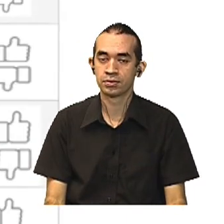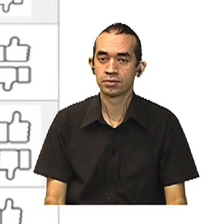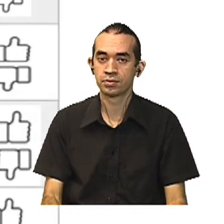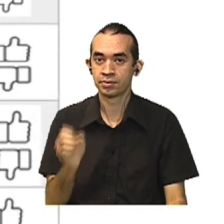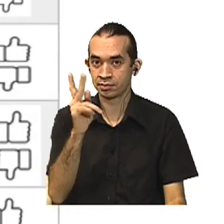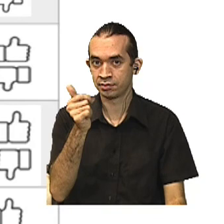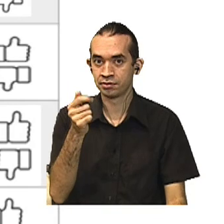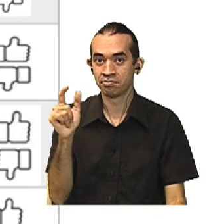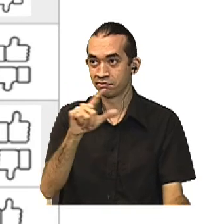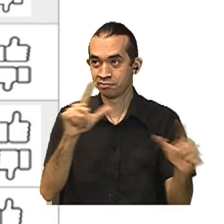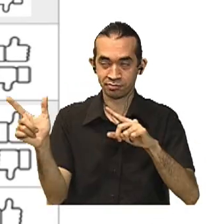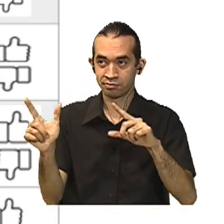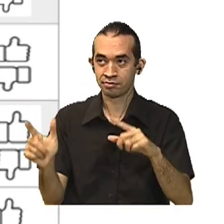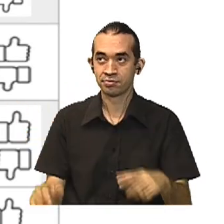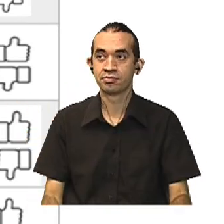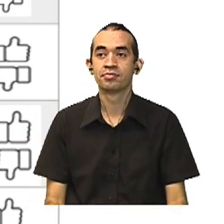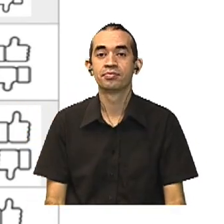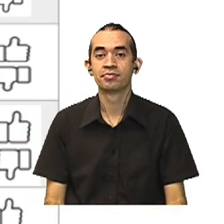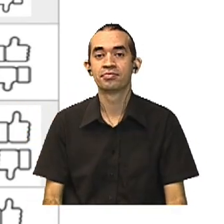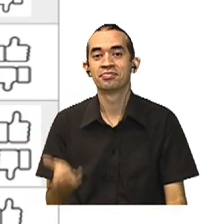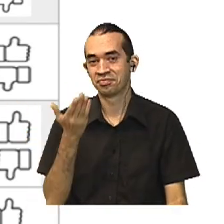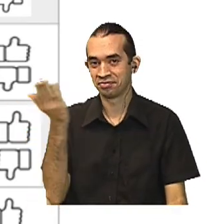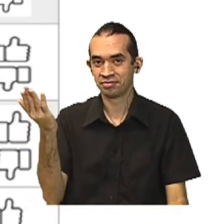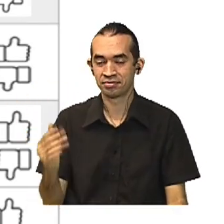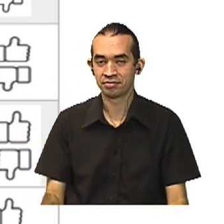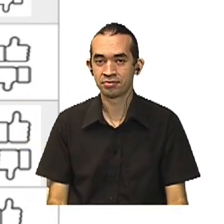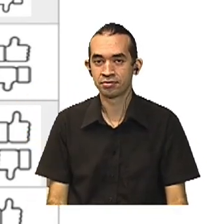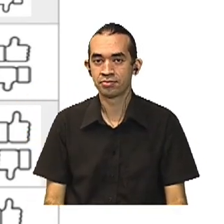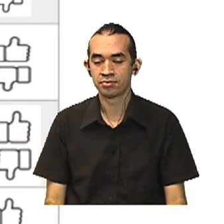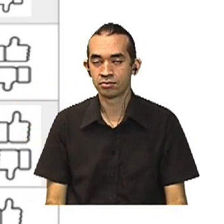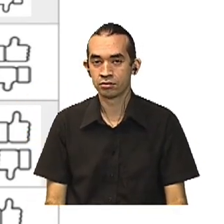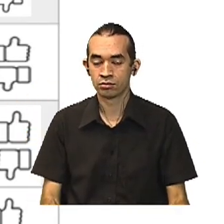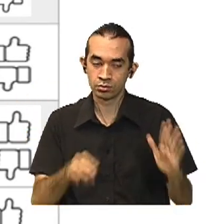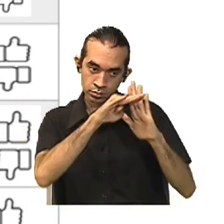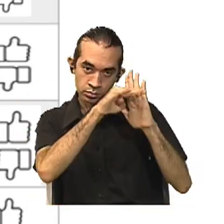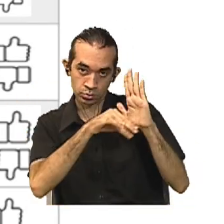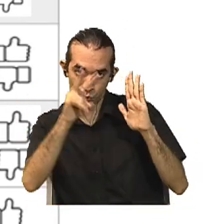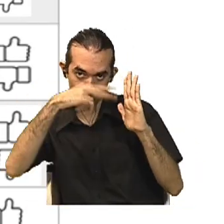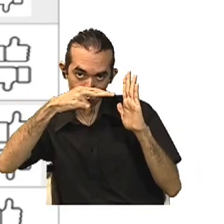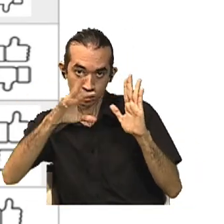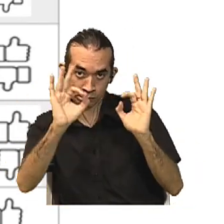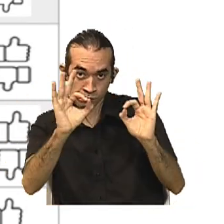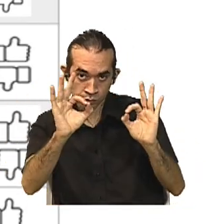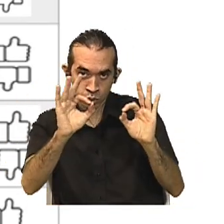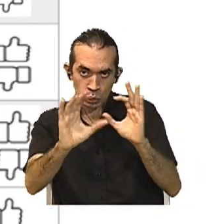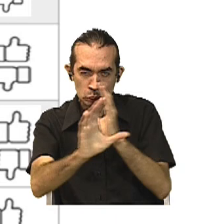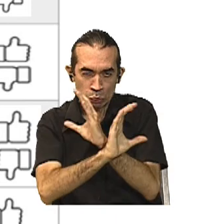Okay, so ready? There you have. Did you read the instructions carefully?